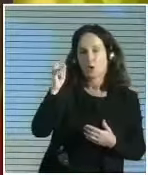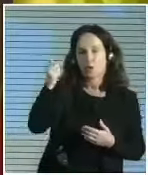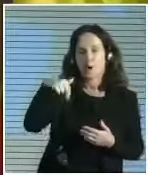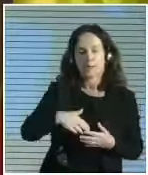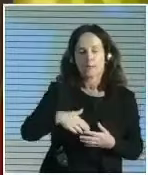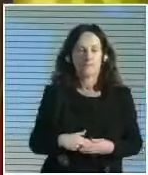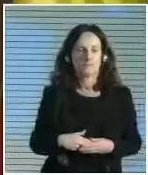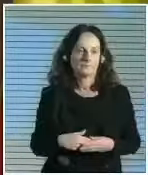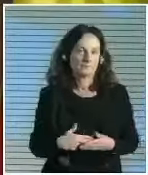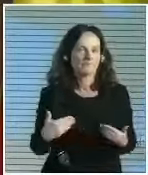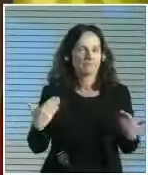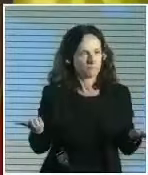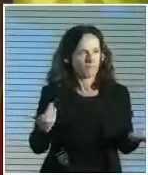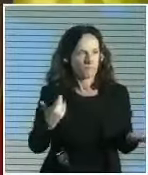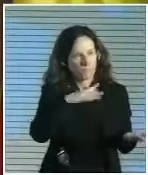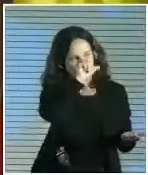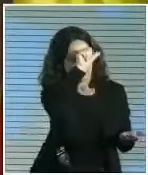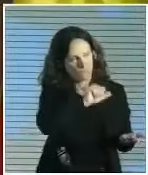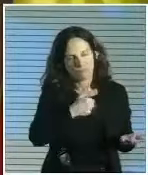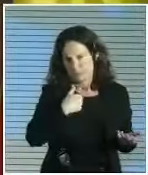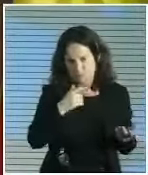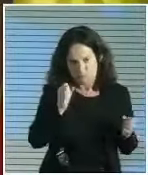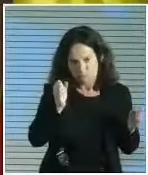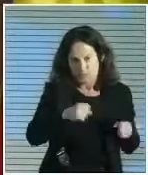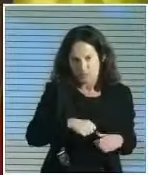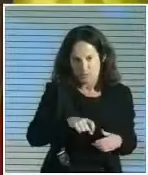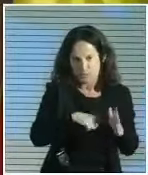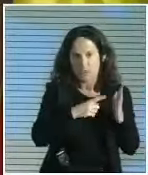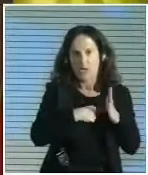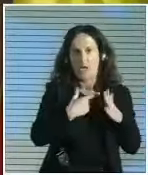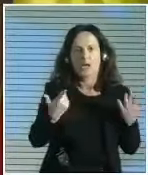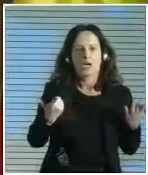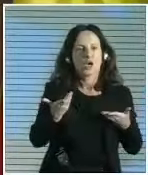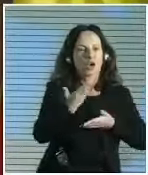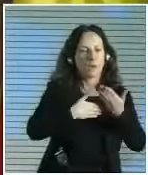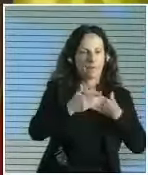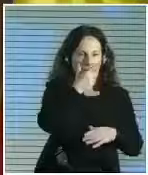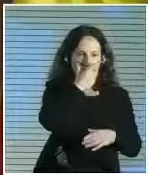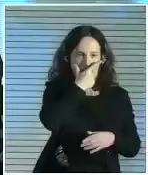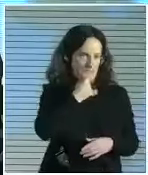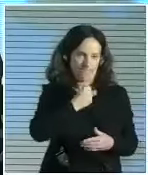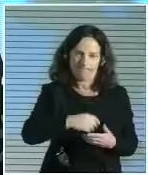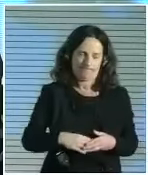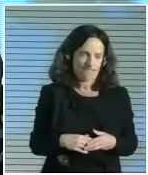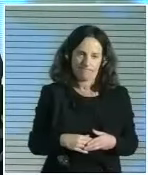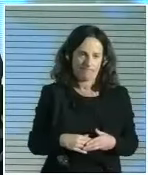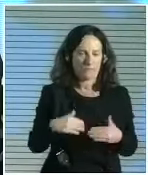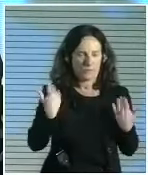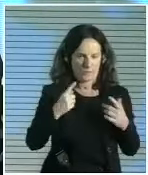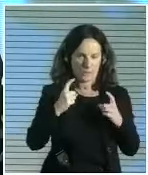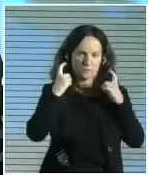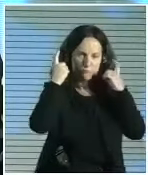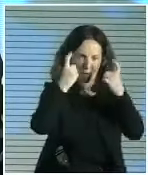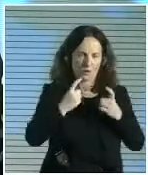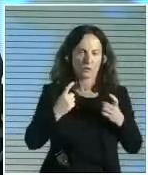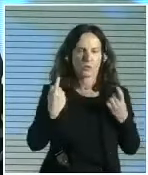clearly not easy. It's a task on its own, and it requires a lot of effort. This brings me back to Jorge. Jorge, the